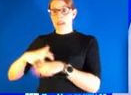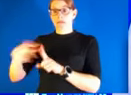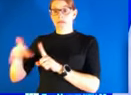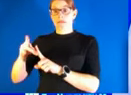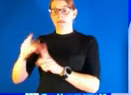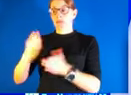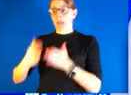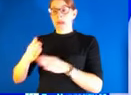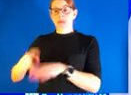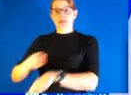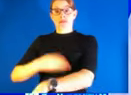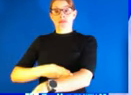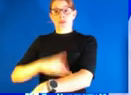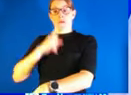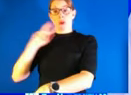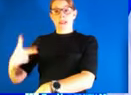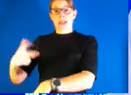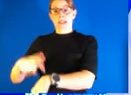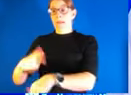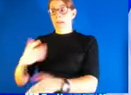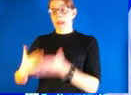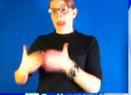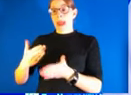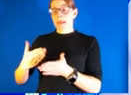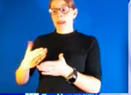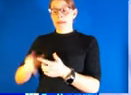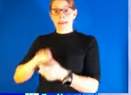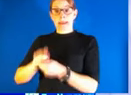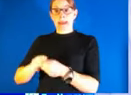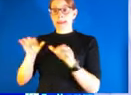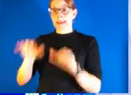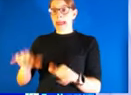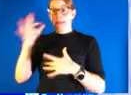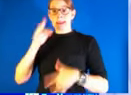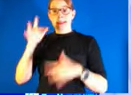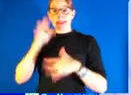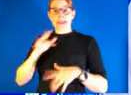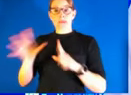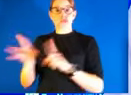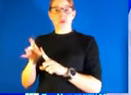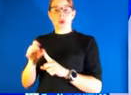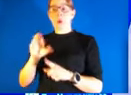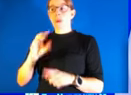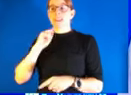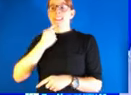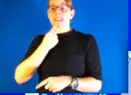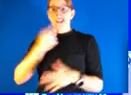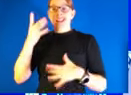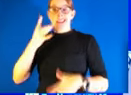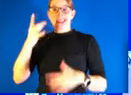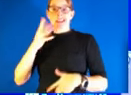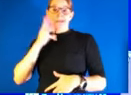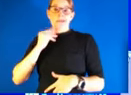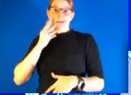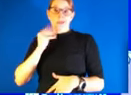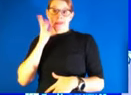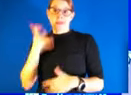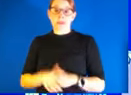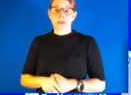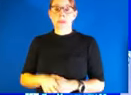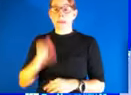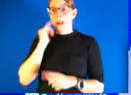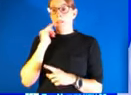have no symptoms. Some people may have the same exact disease, and other people may have more severe disease. Also, what we know is that if you have been